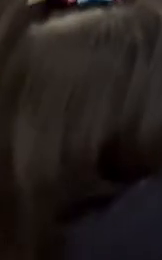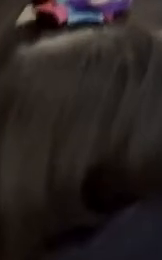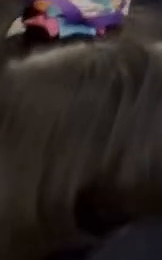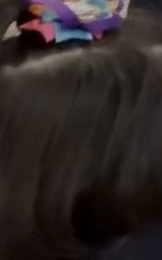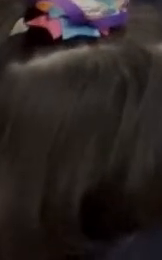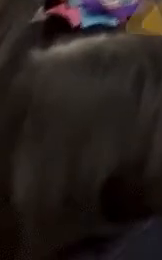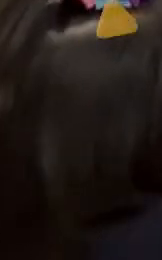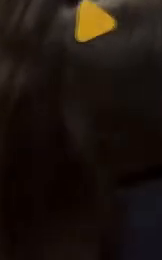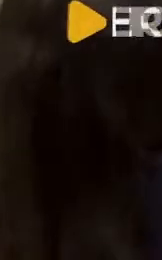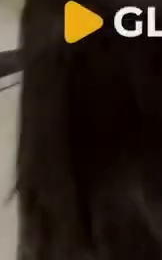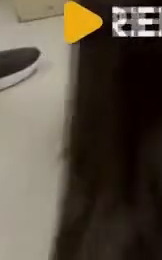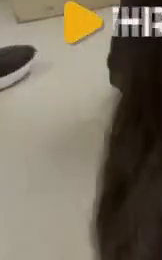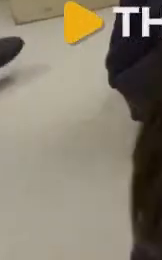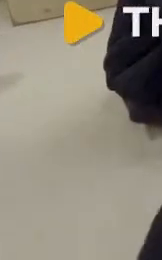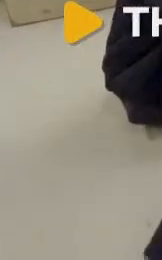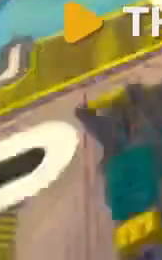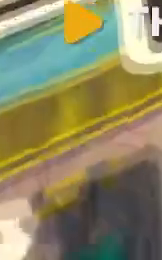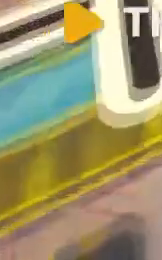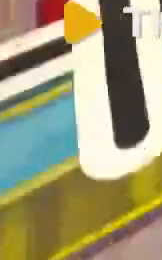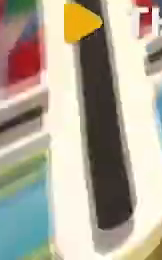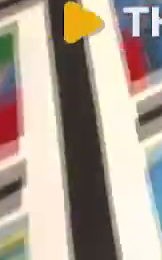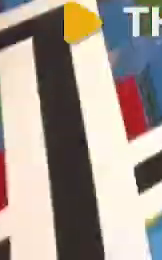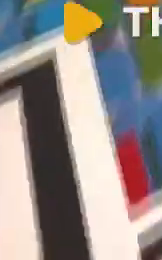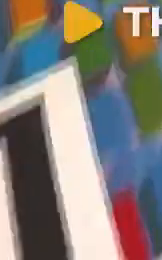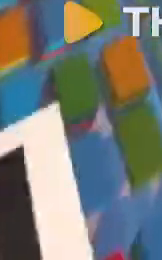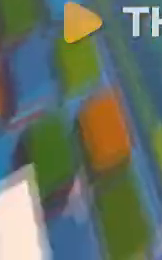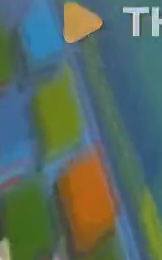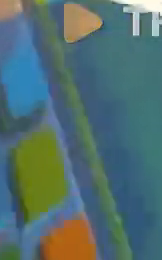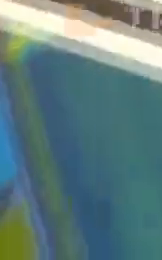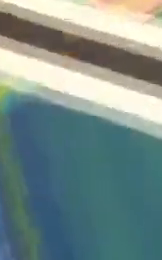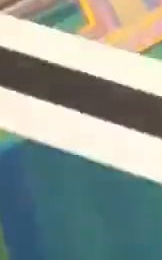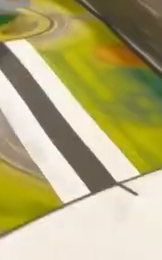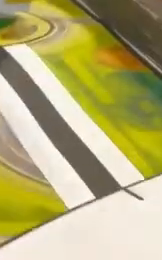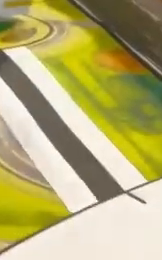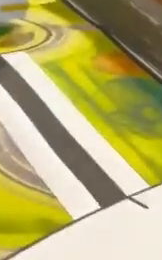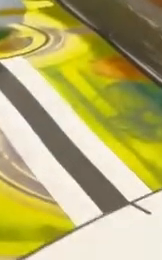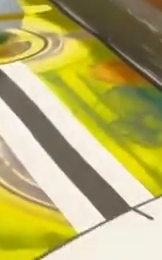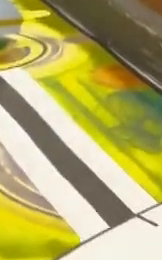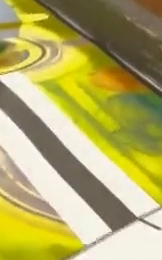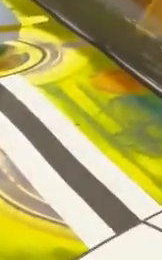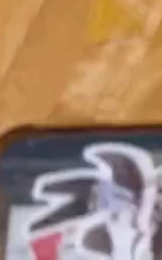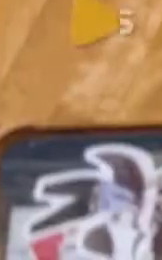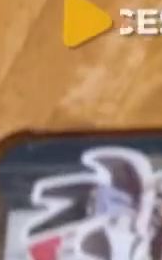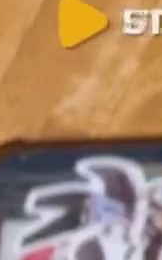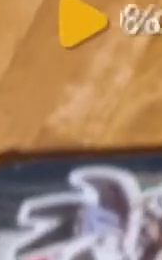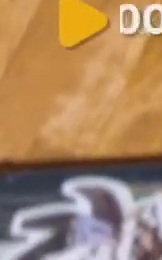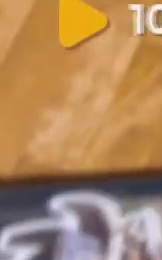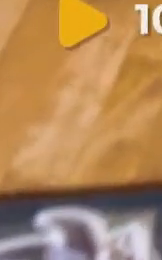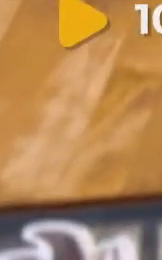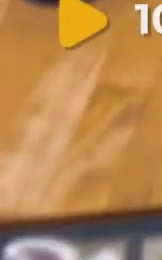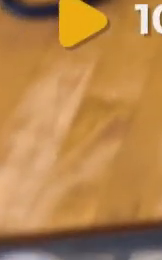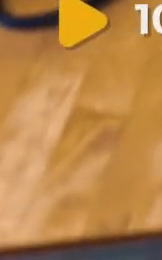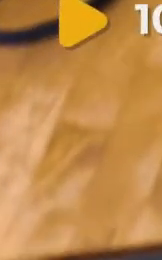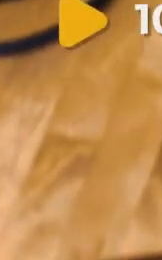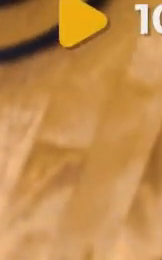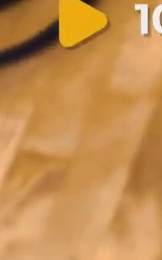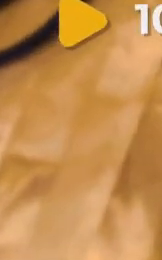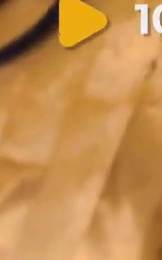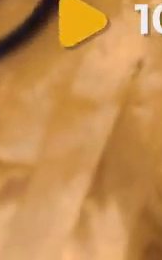There's a feeling you get when you get inspired. You feel like creating or expressing yourself.